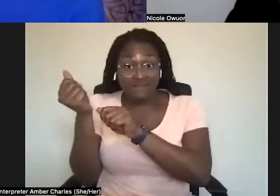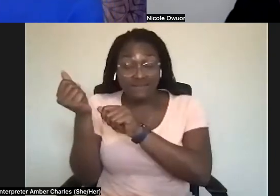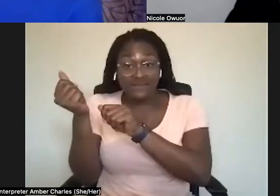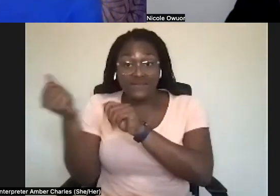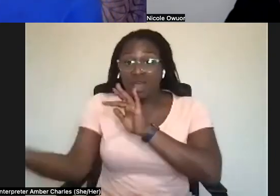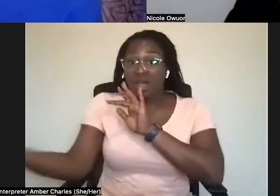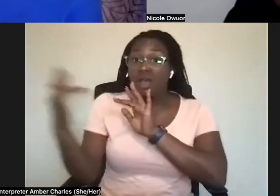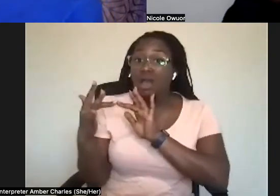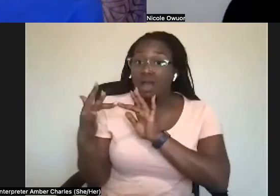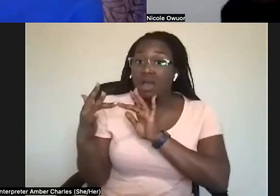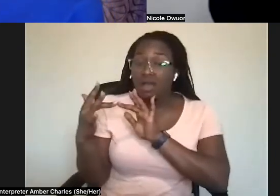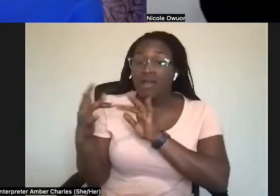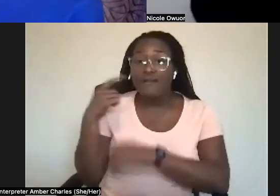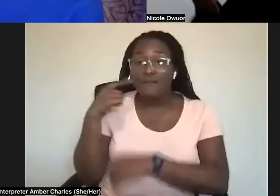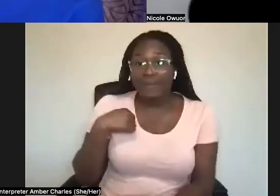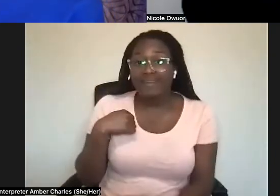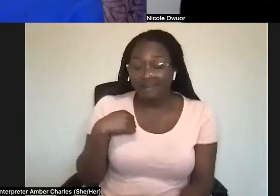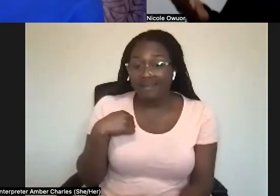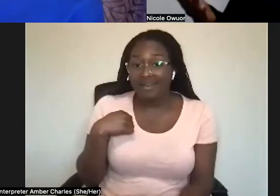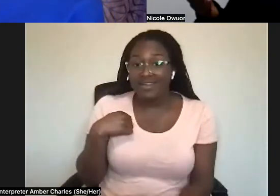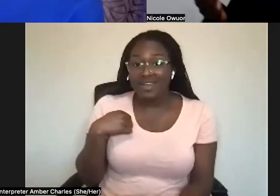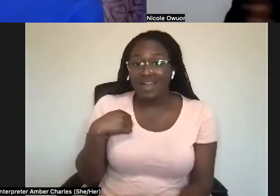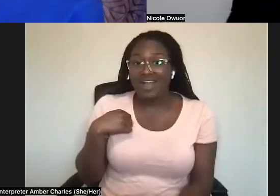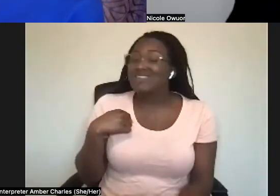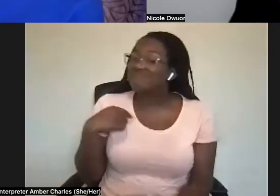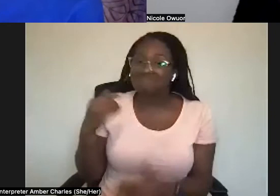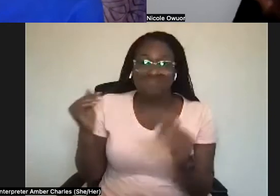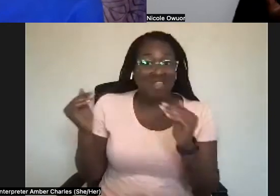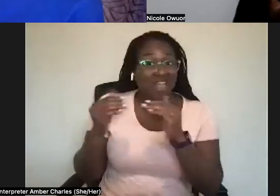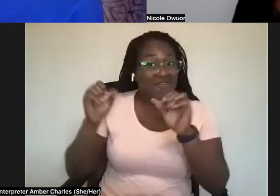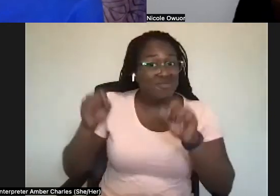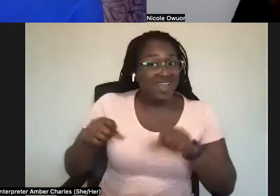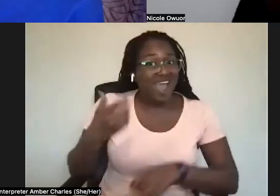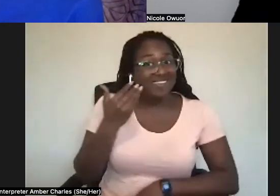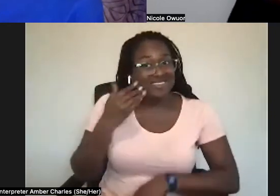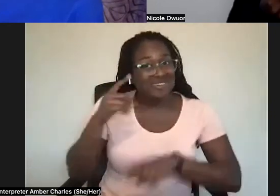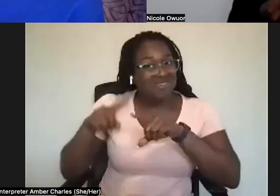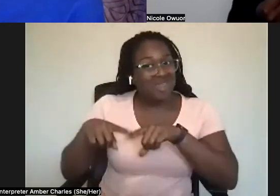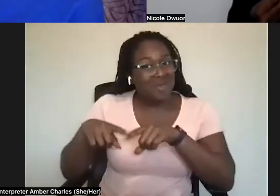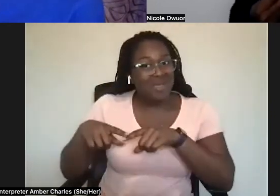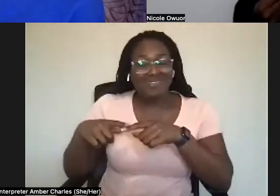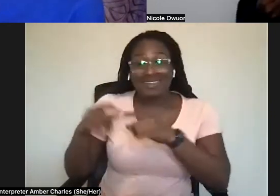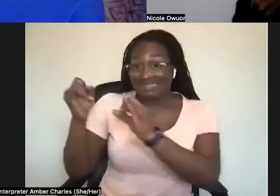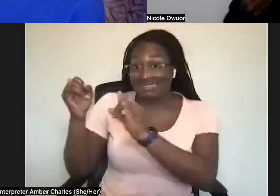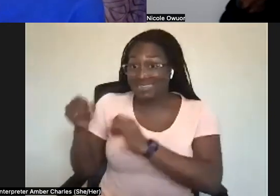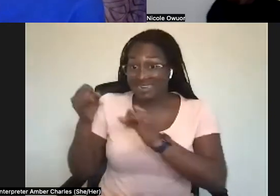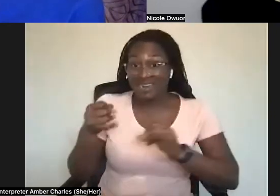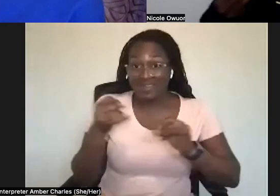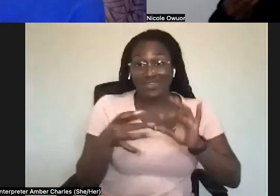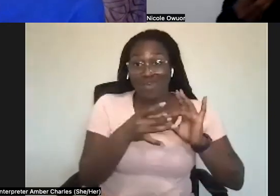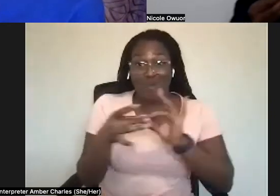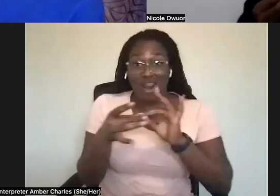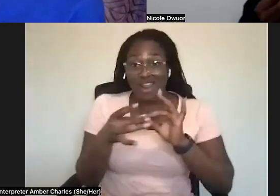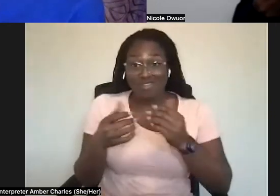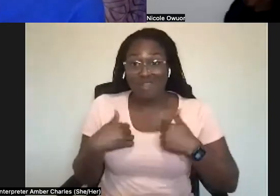me. And to the level that you can, because it depends on, you know, the individual relationships you have